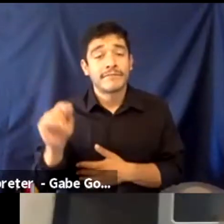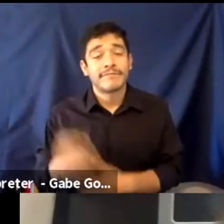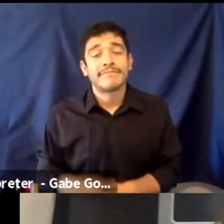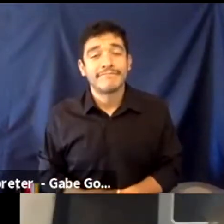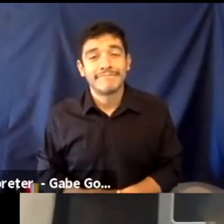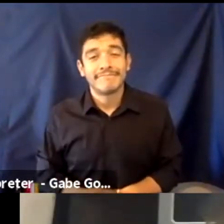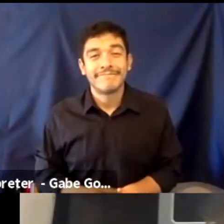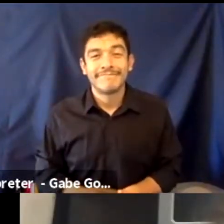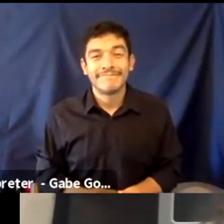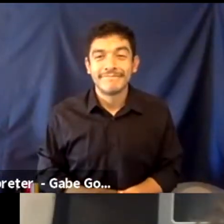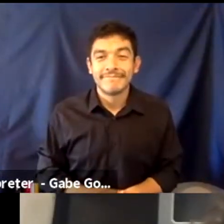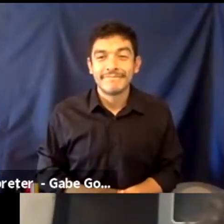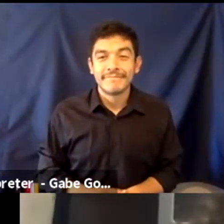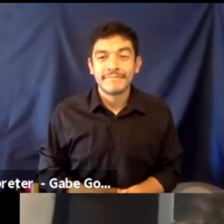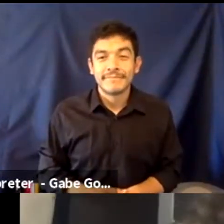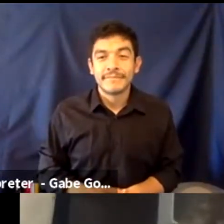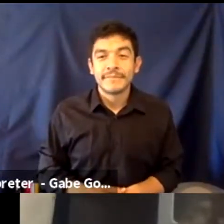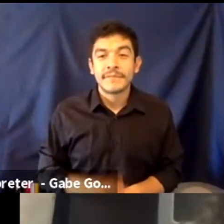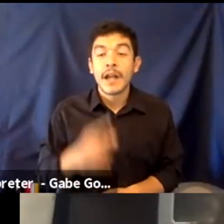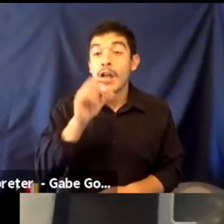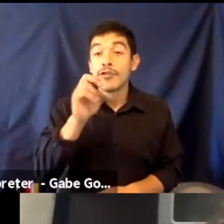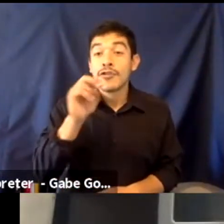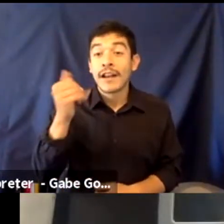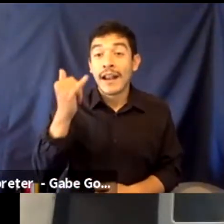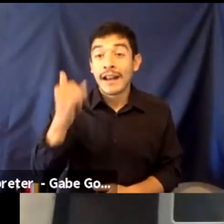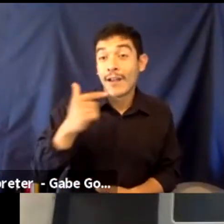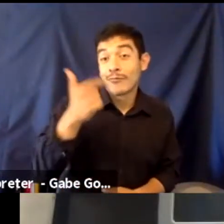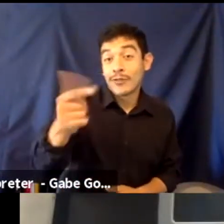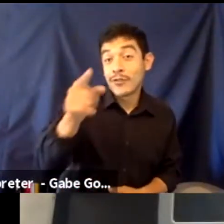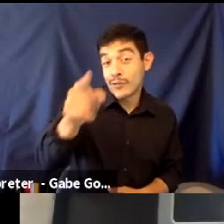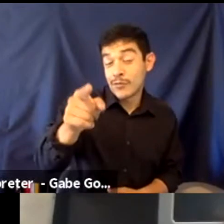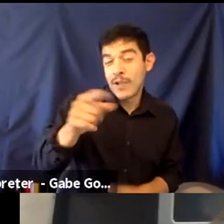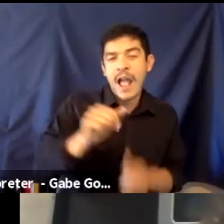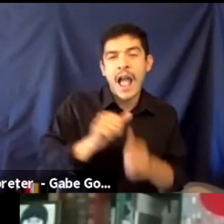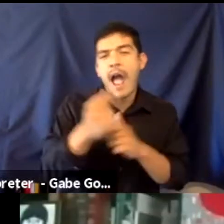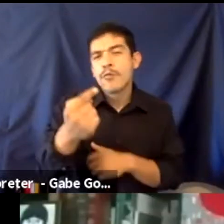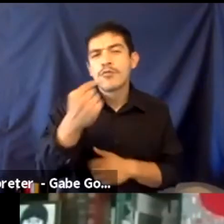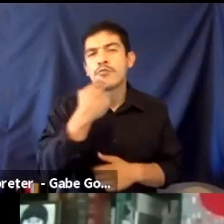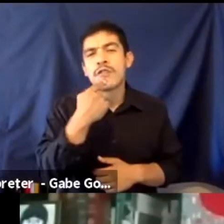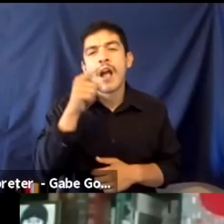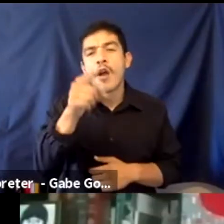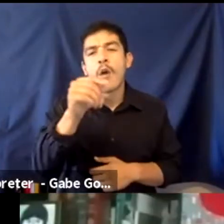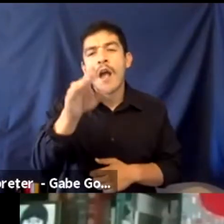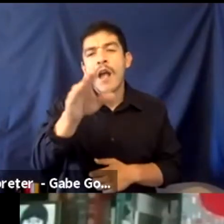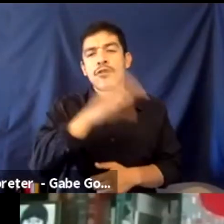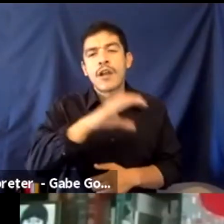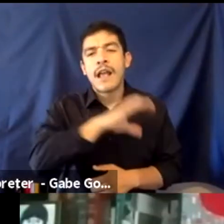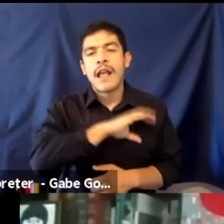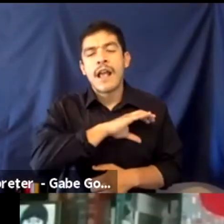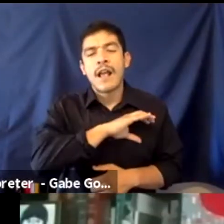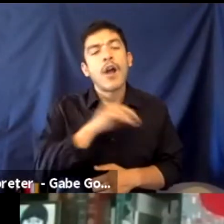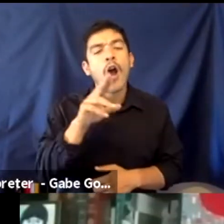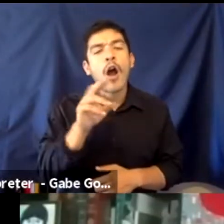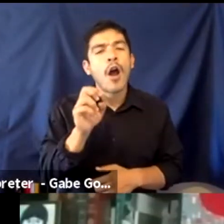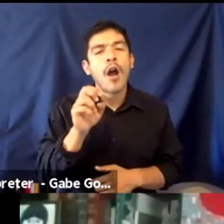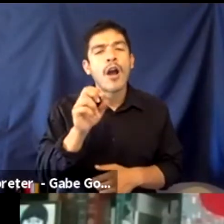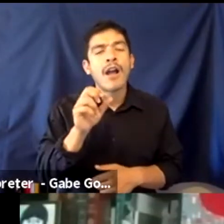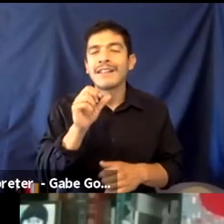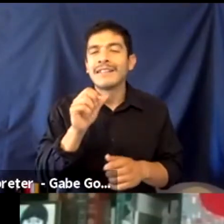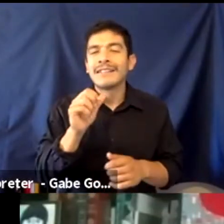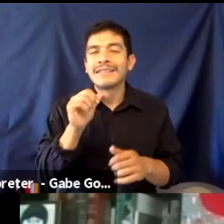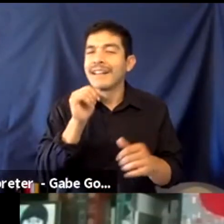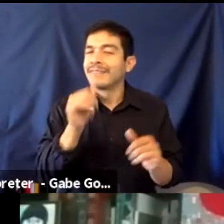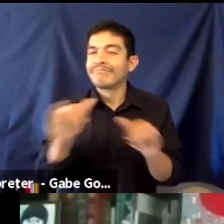Awesome. Gia, let's go back to you. How would you say you and your character are most unlike or alike your